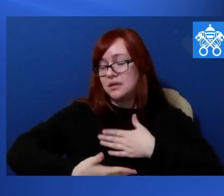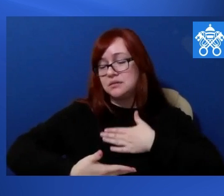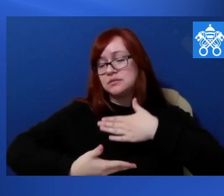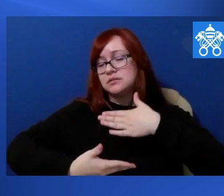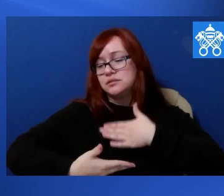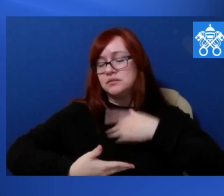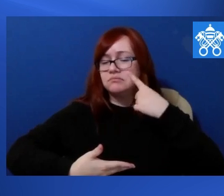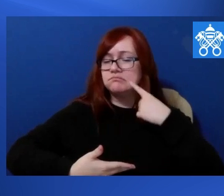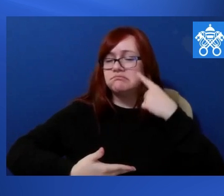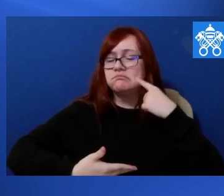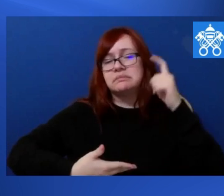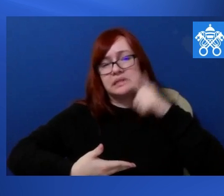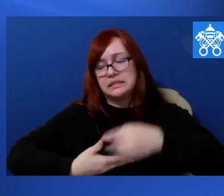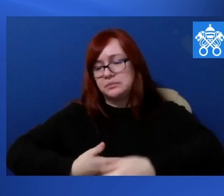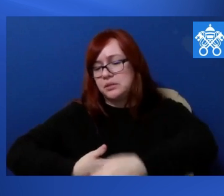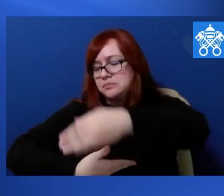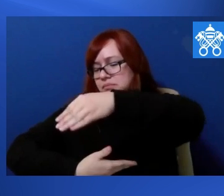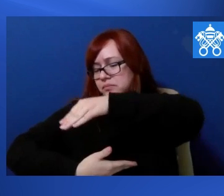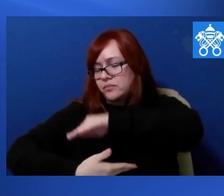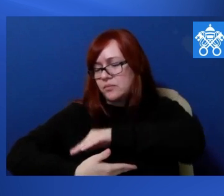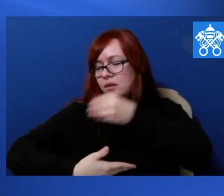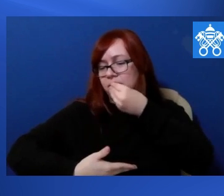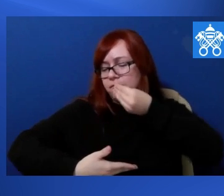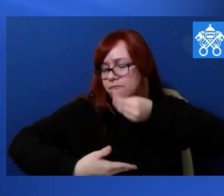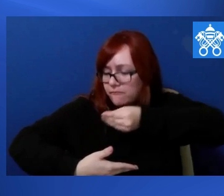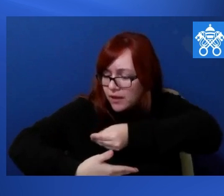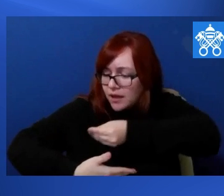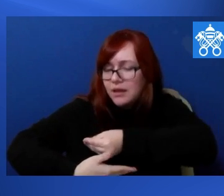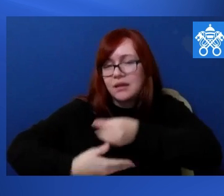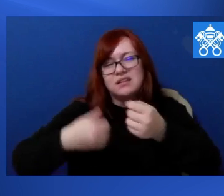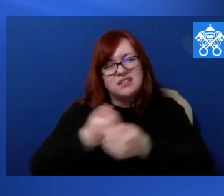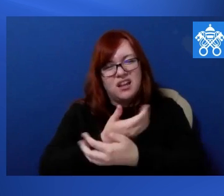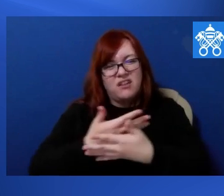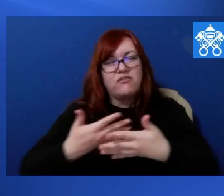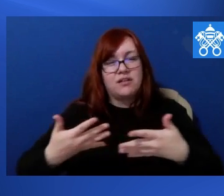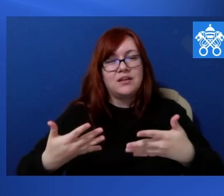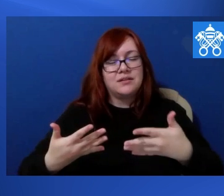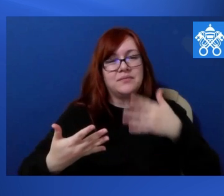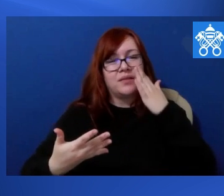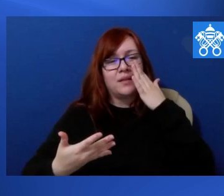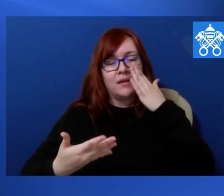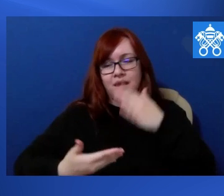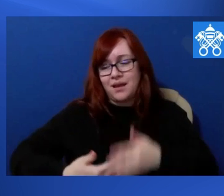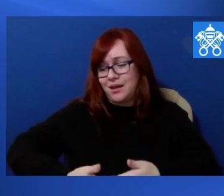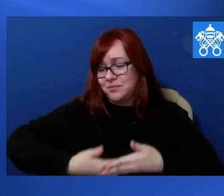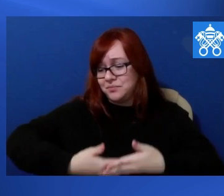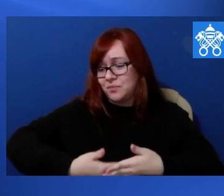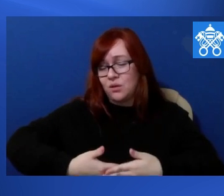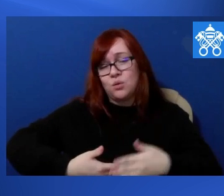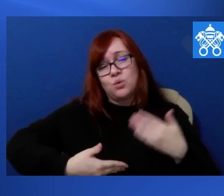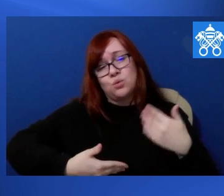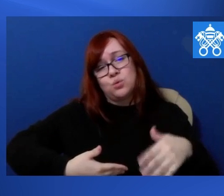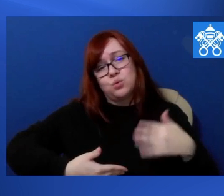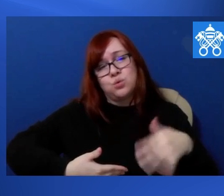he needs to eat, he needs to be covered and cared for. And this mystery